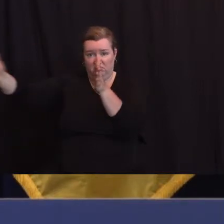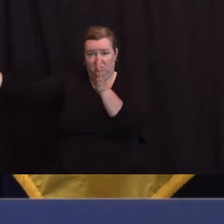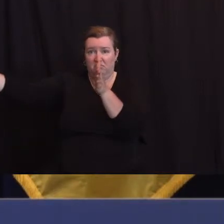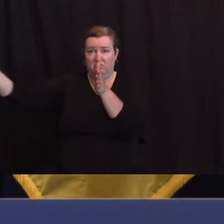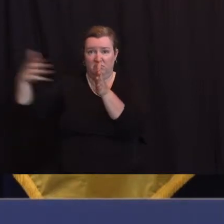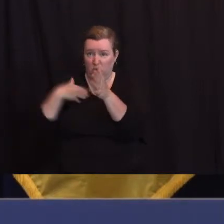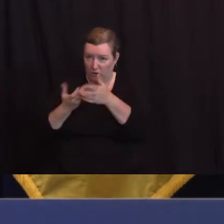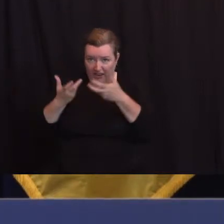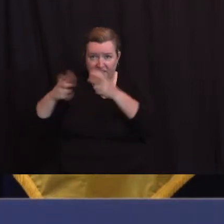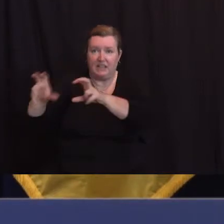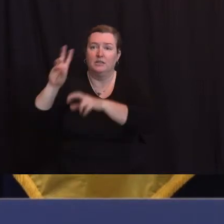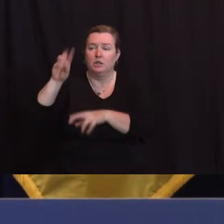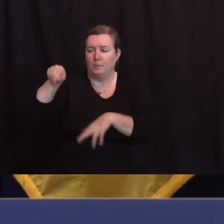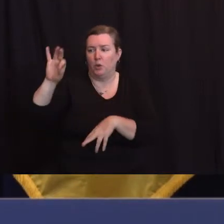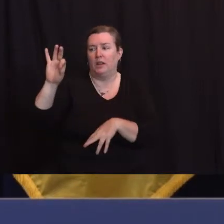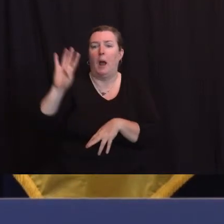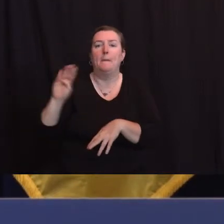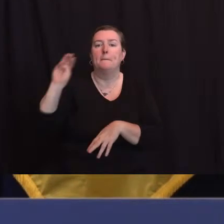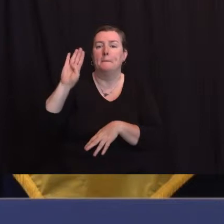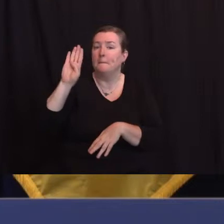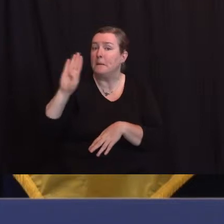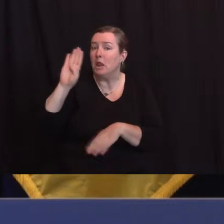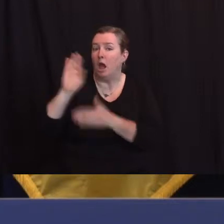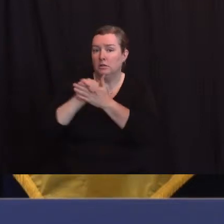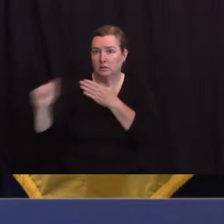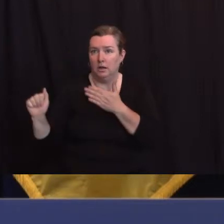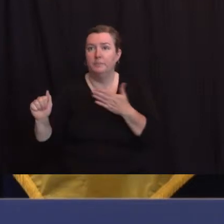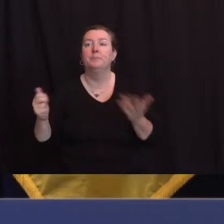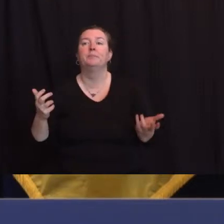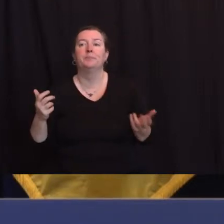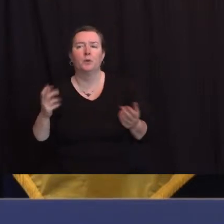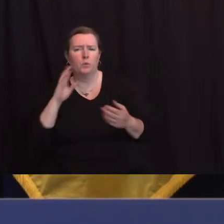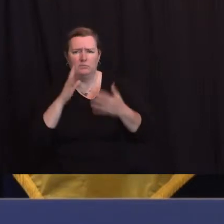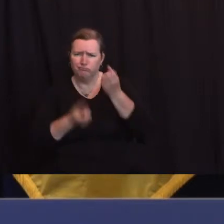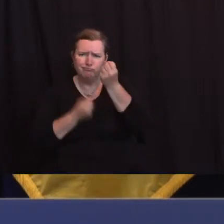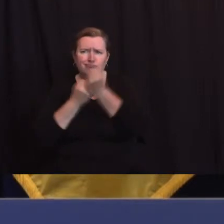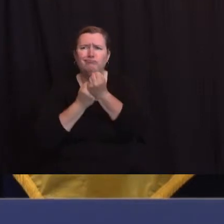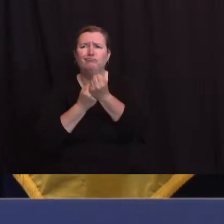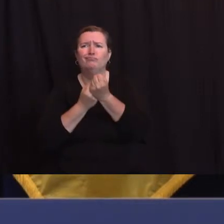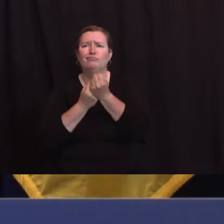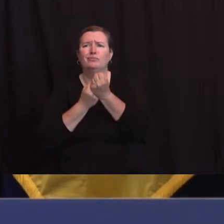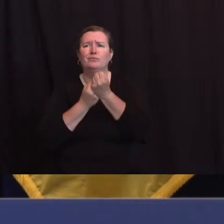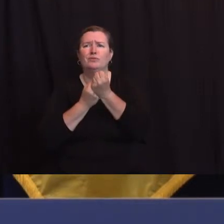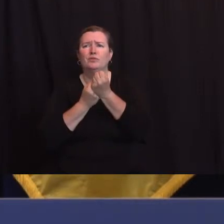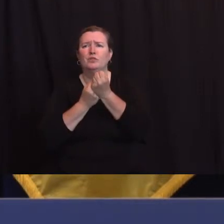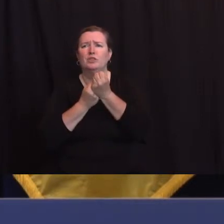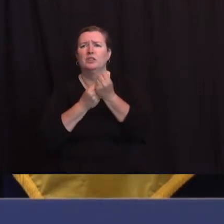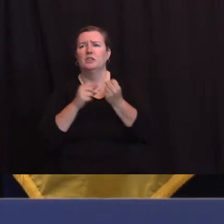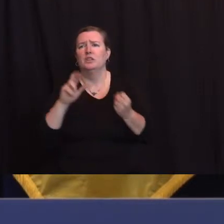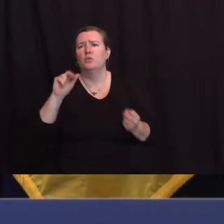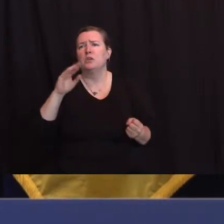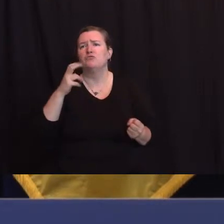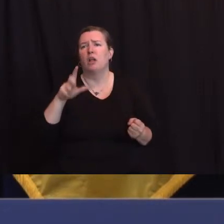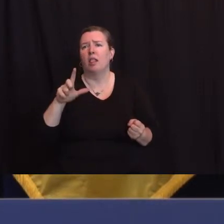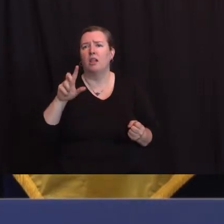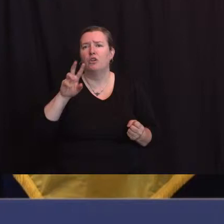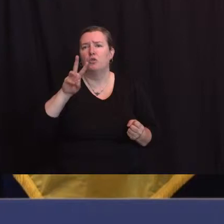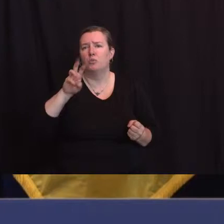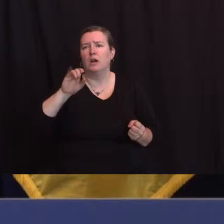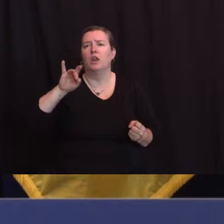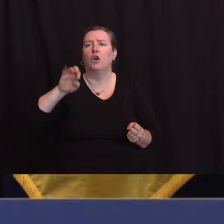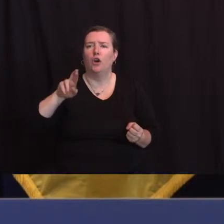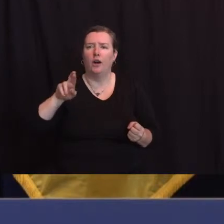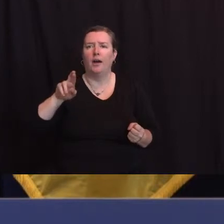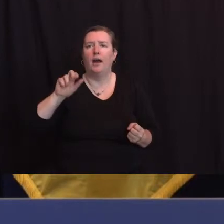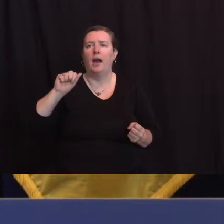I have been, I continue to be, and I will be a huge supporter of Rachel Weiner Apter. And I want to thank the Senate, with both